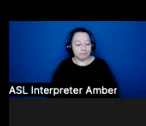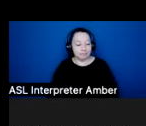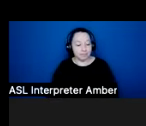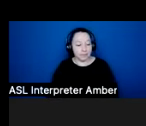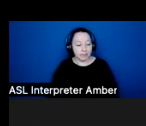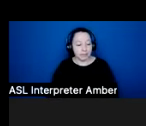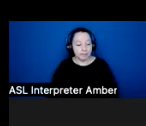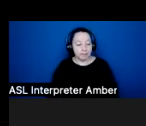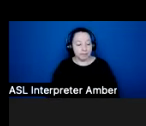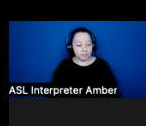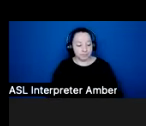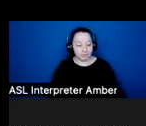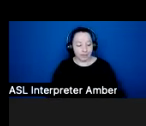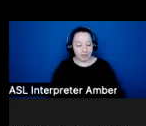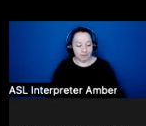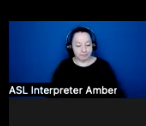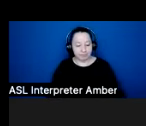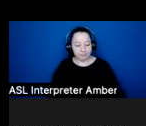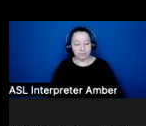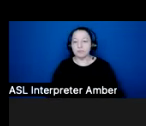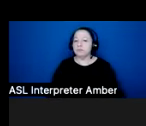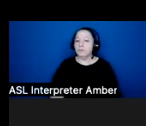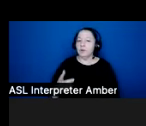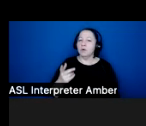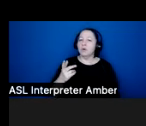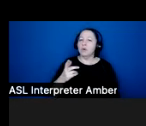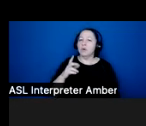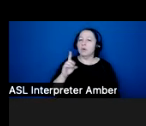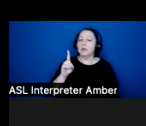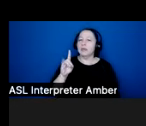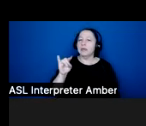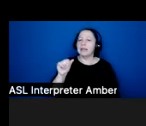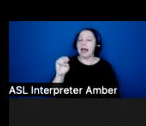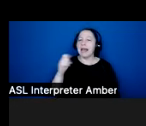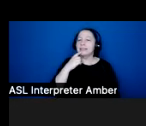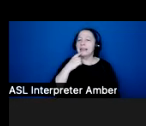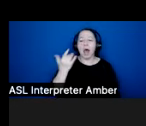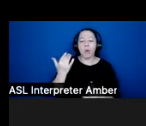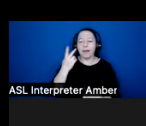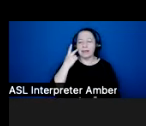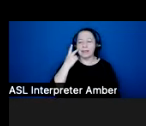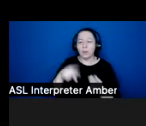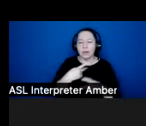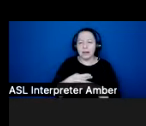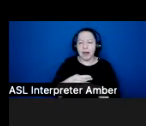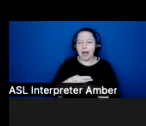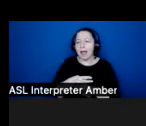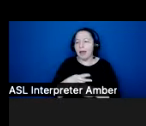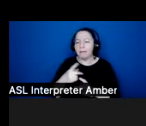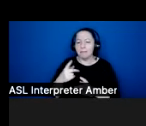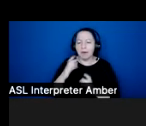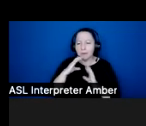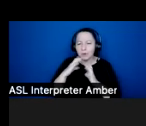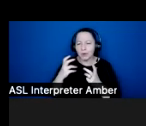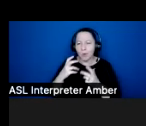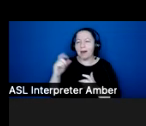I would like what I do if I see I wait and see what type of like how they're approaching or how they're you can